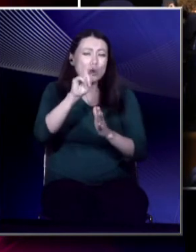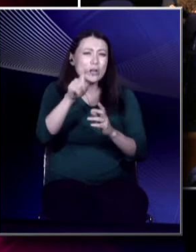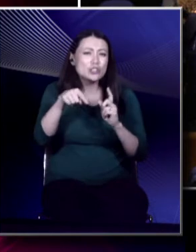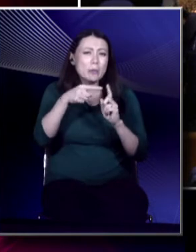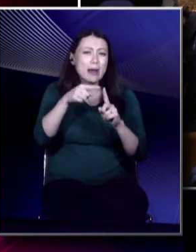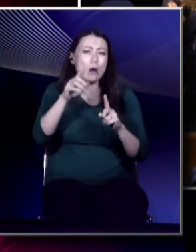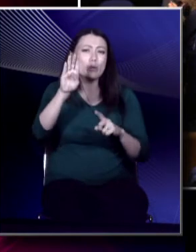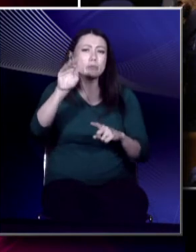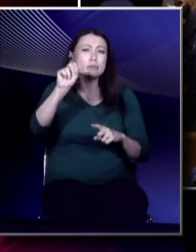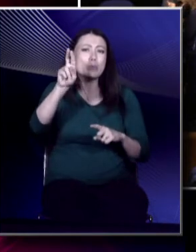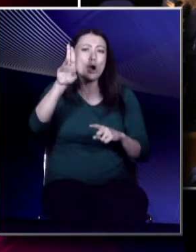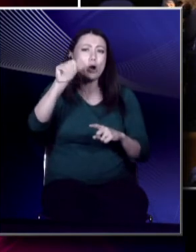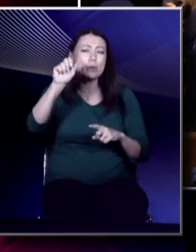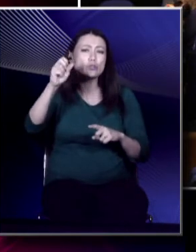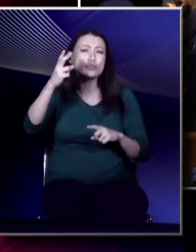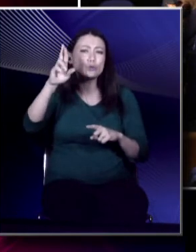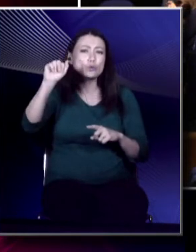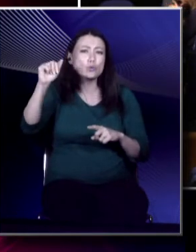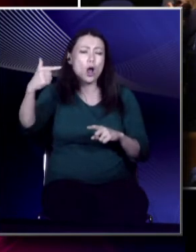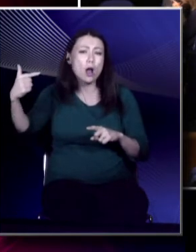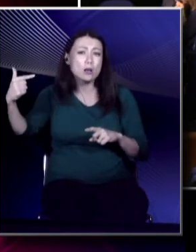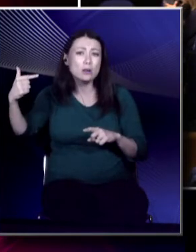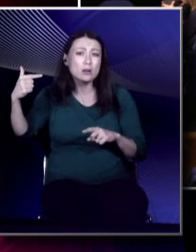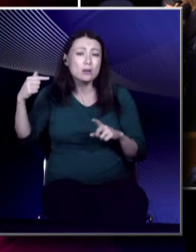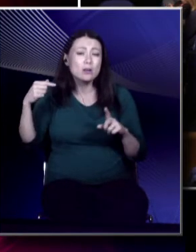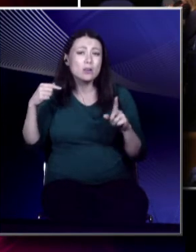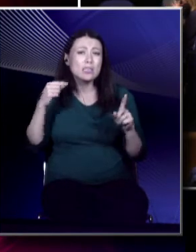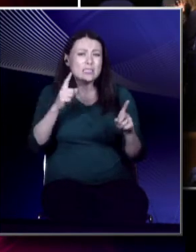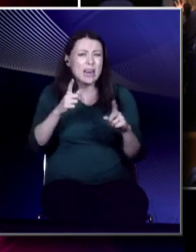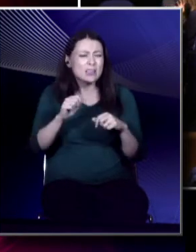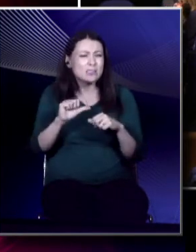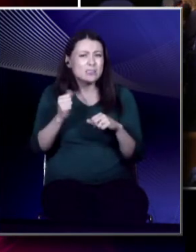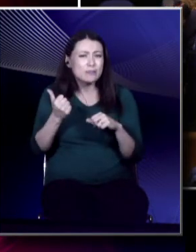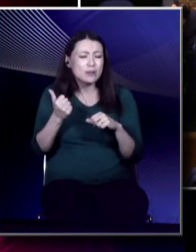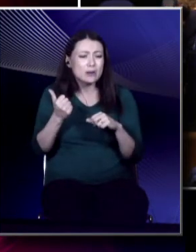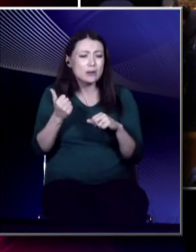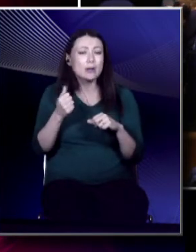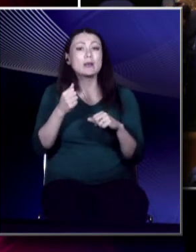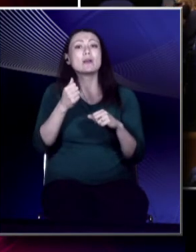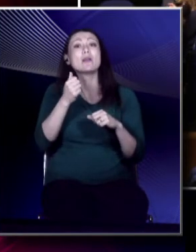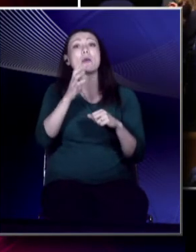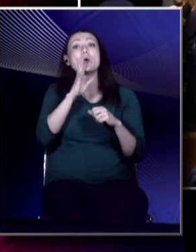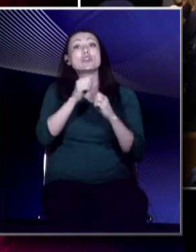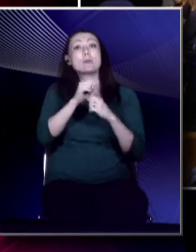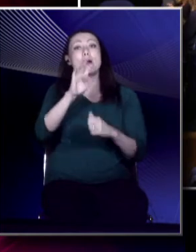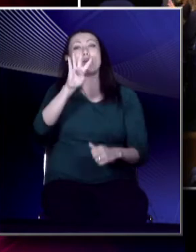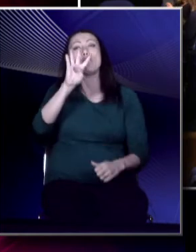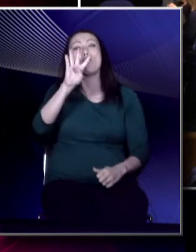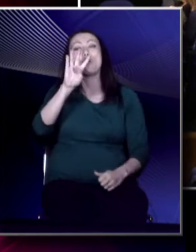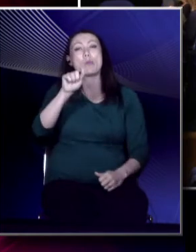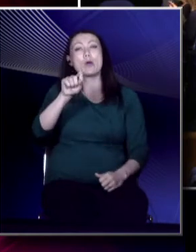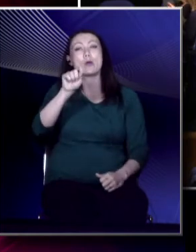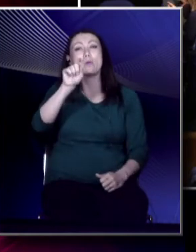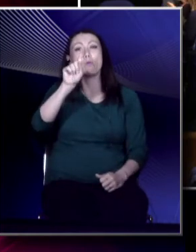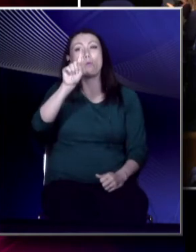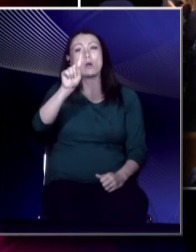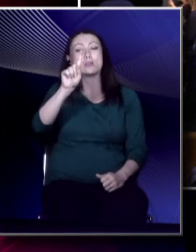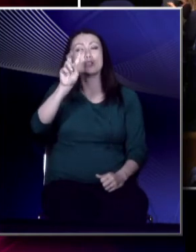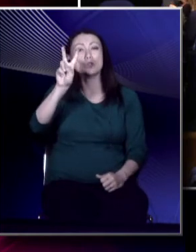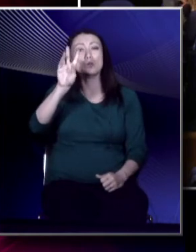Each one of these items are from people that wanted to speak specifically to item 4.12, 4.12, 4.12,